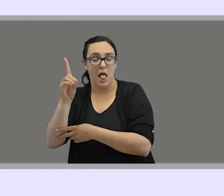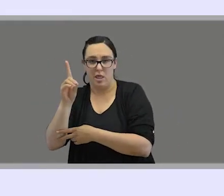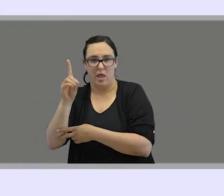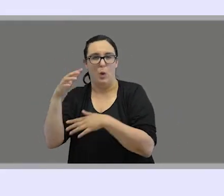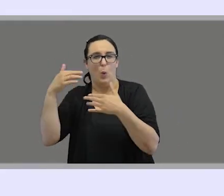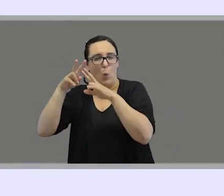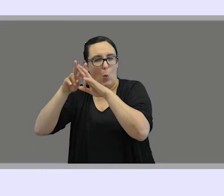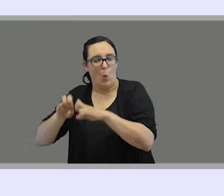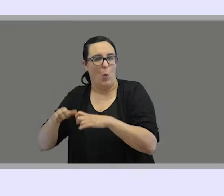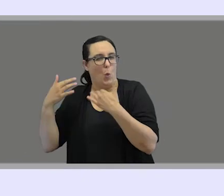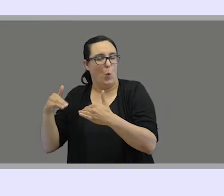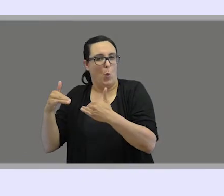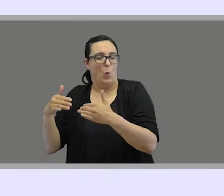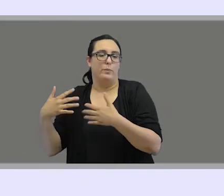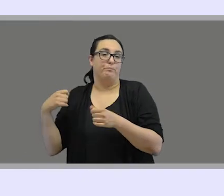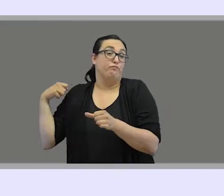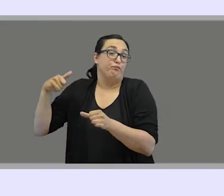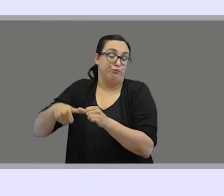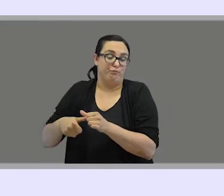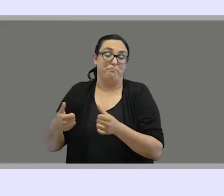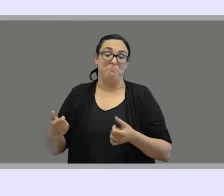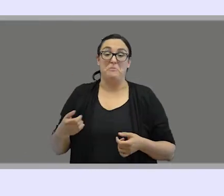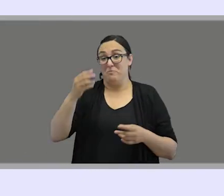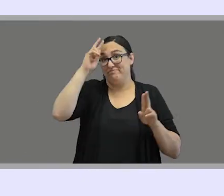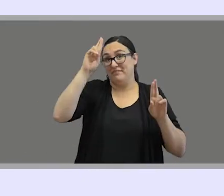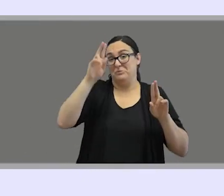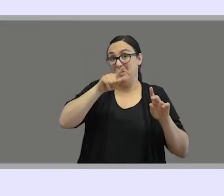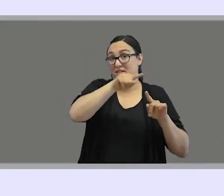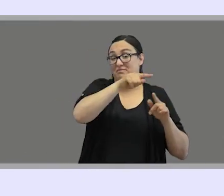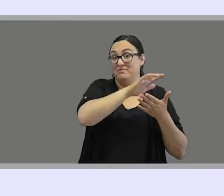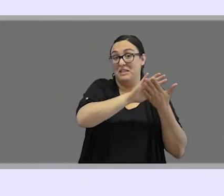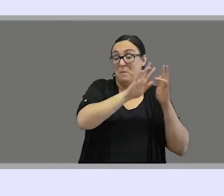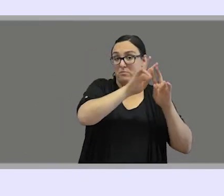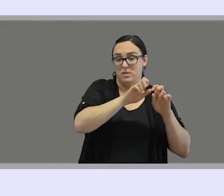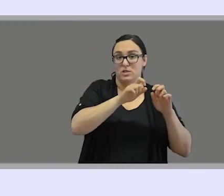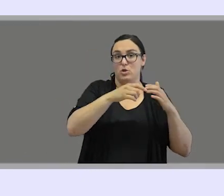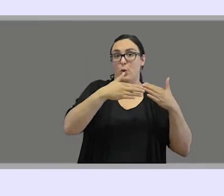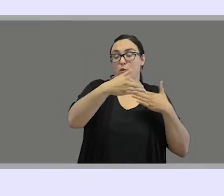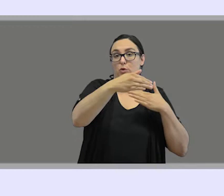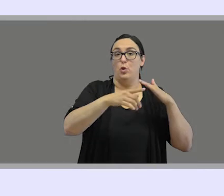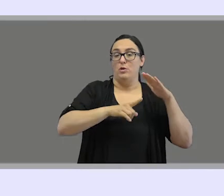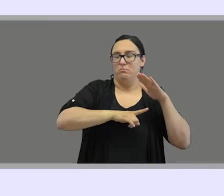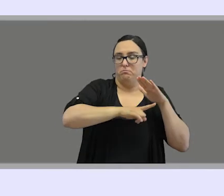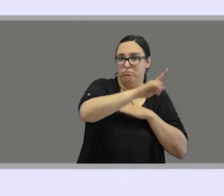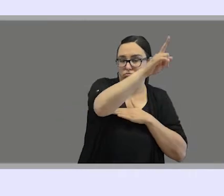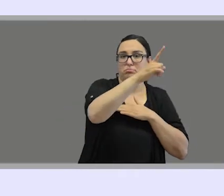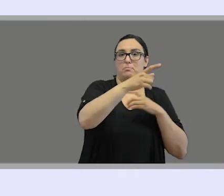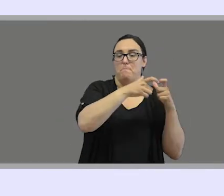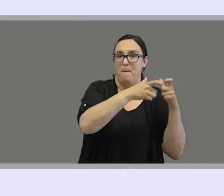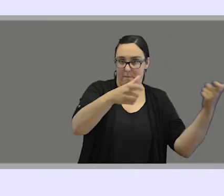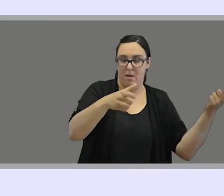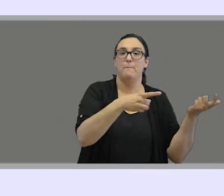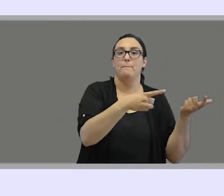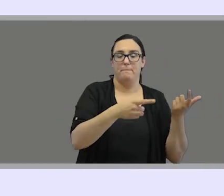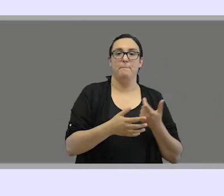subtitling and AD. And we really hope that research on sign language on TV is